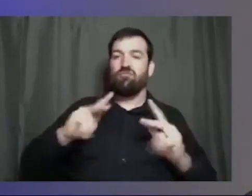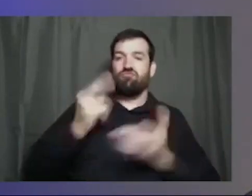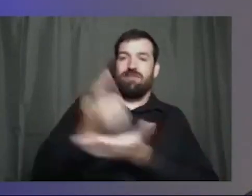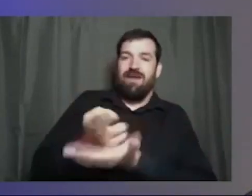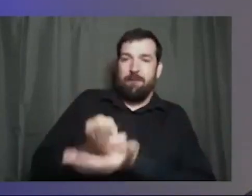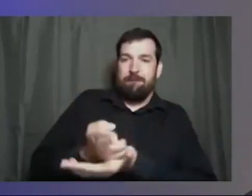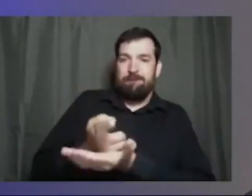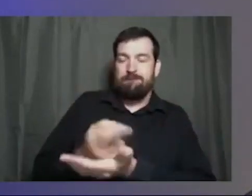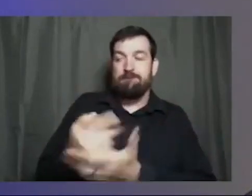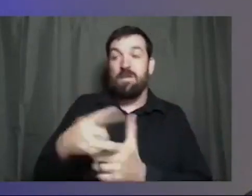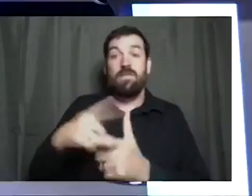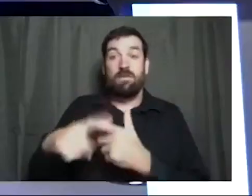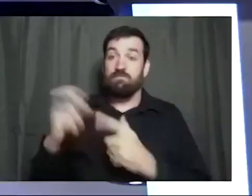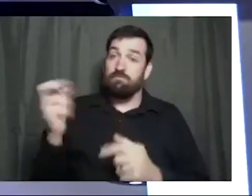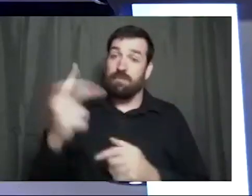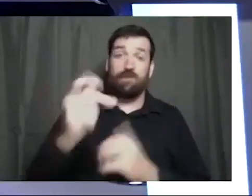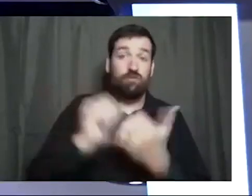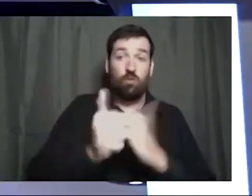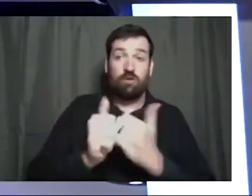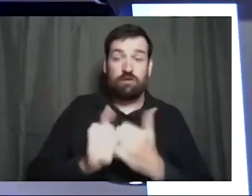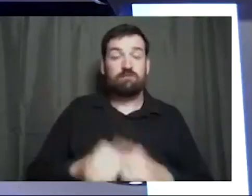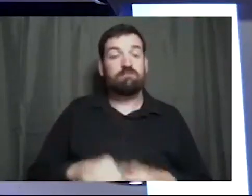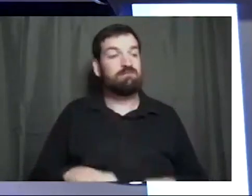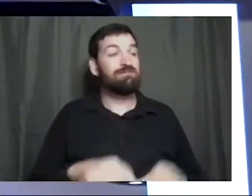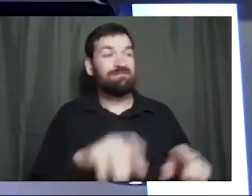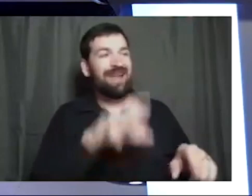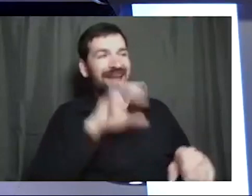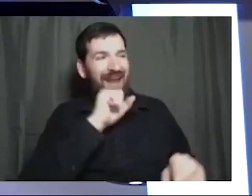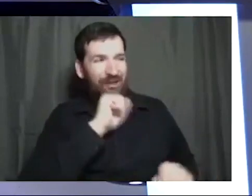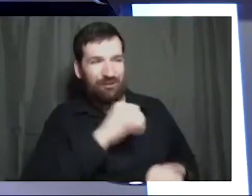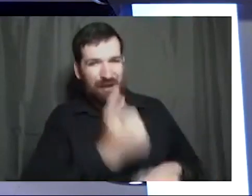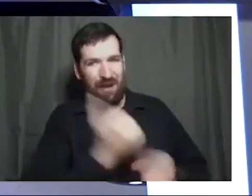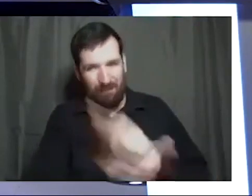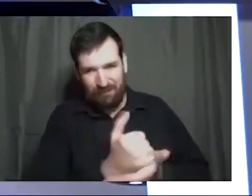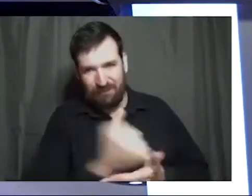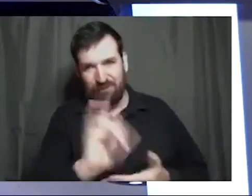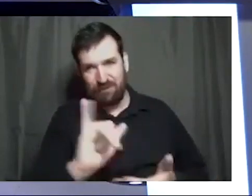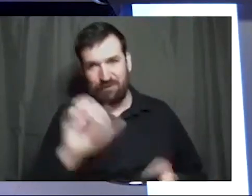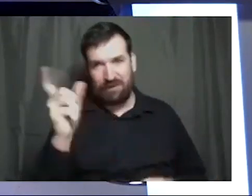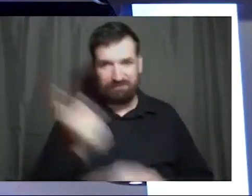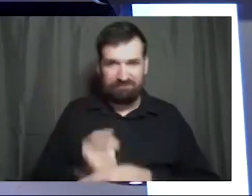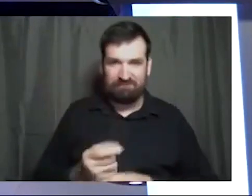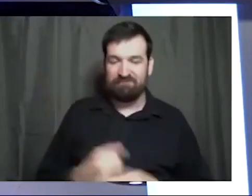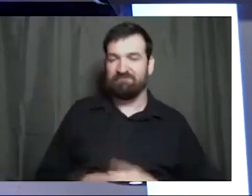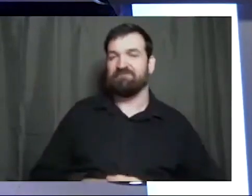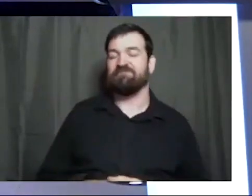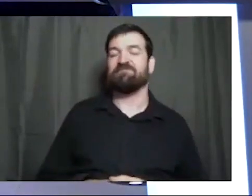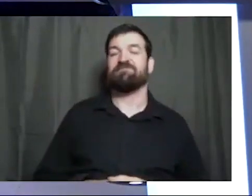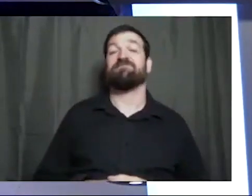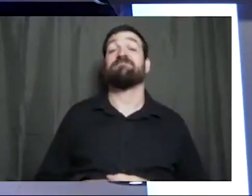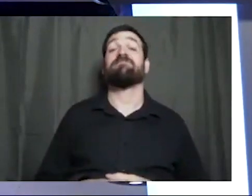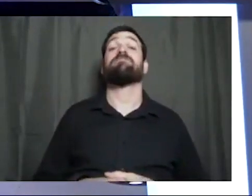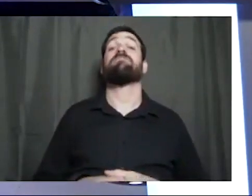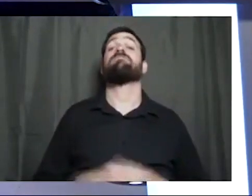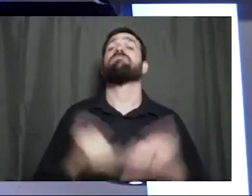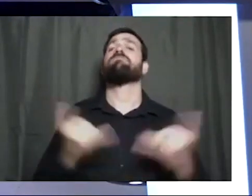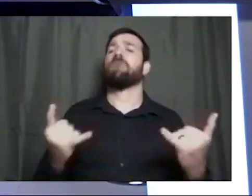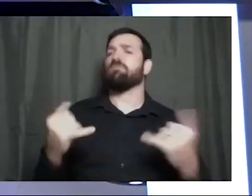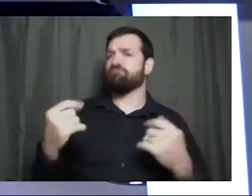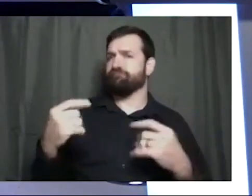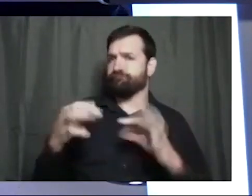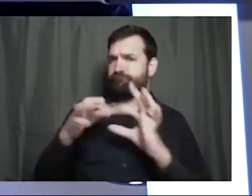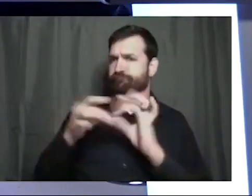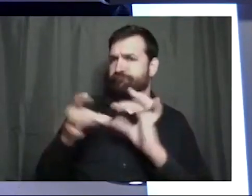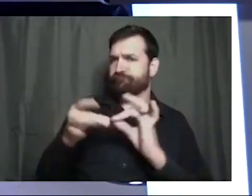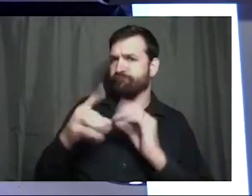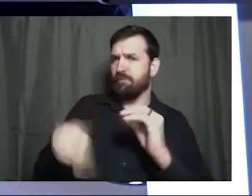is equally important. Well, and they have age on their side, so that can help, right? That so, certainly yeah, helps. encourage that. It always does. Okay, so tell us a little bit about this program, the partnership